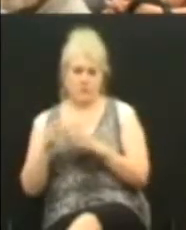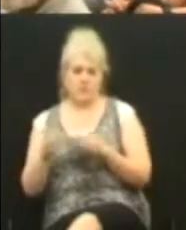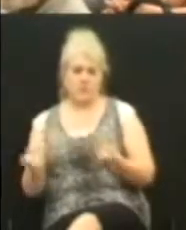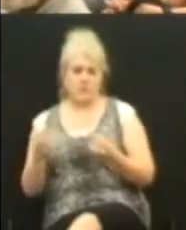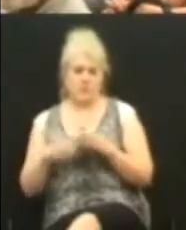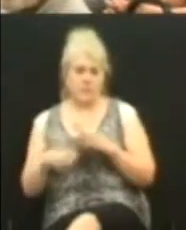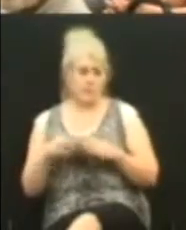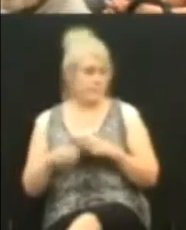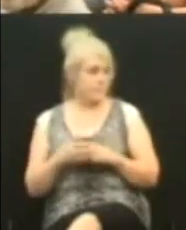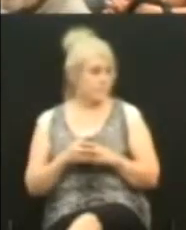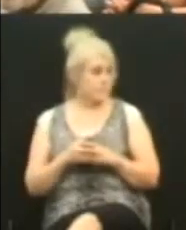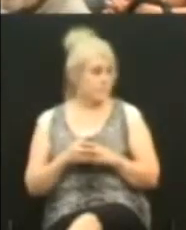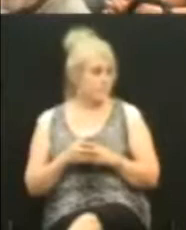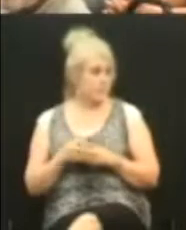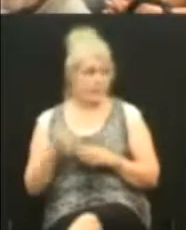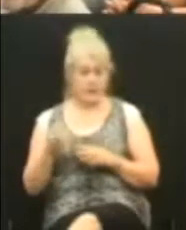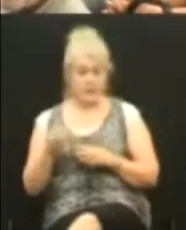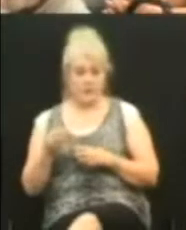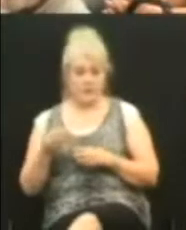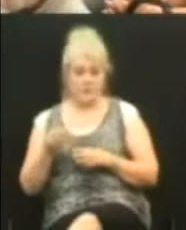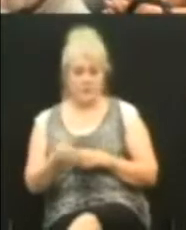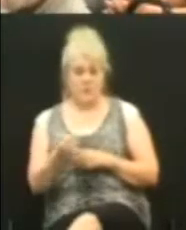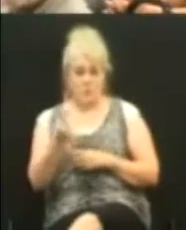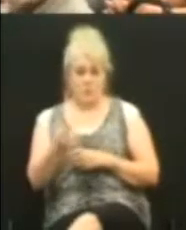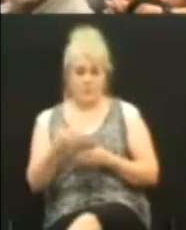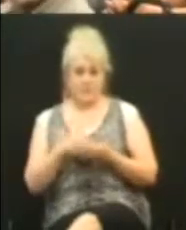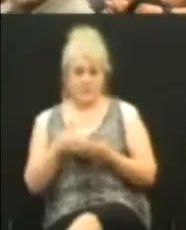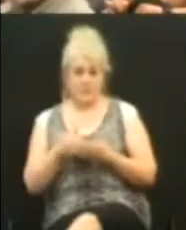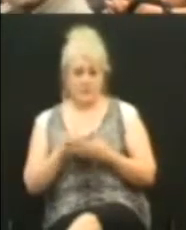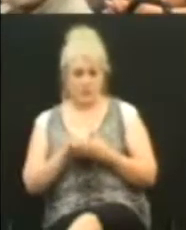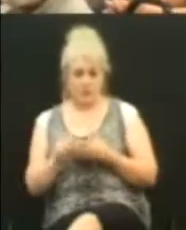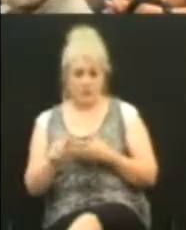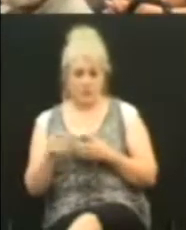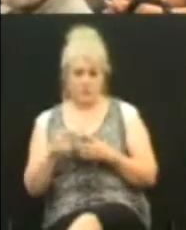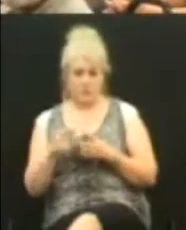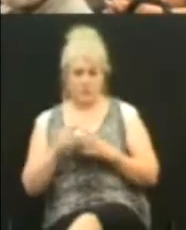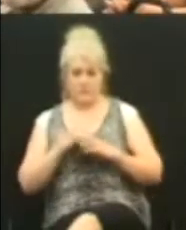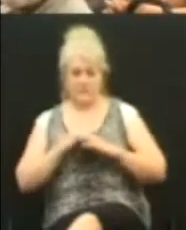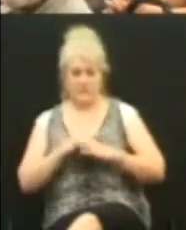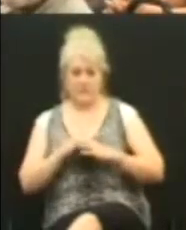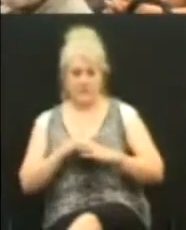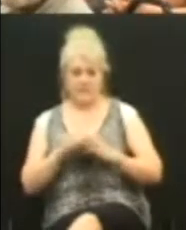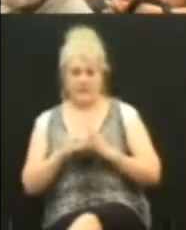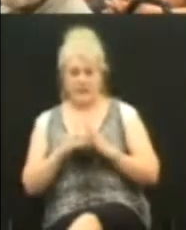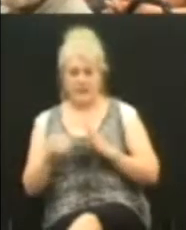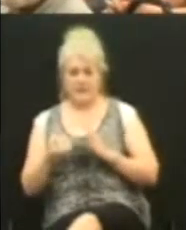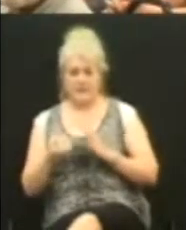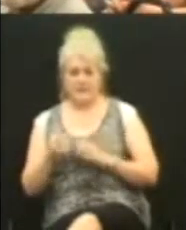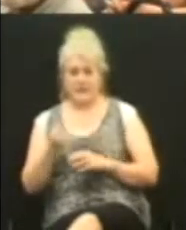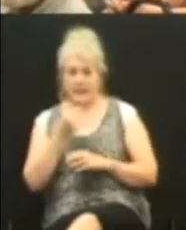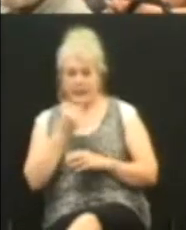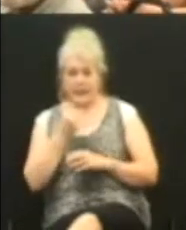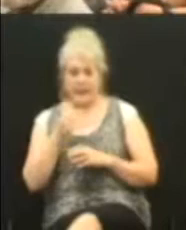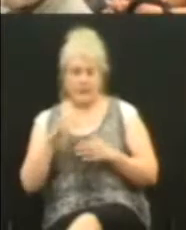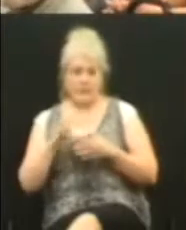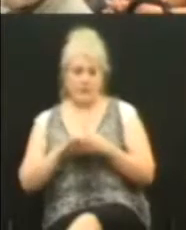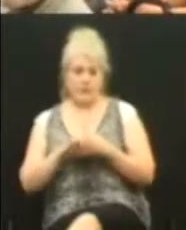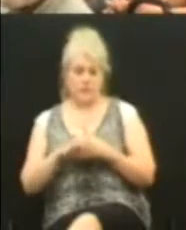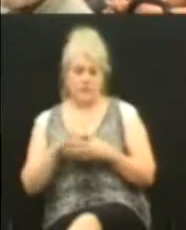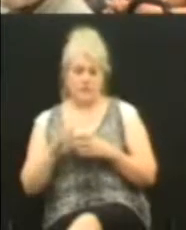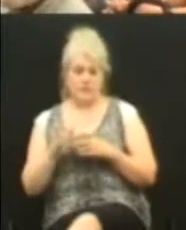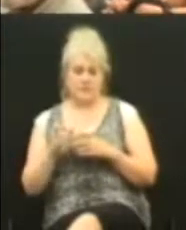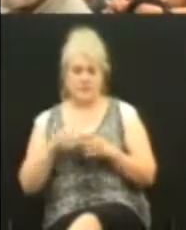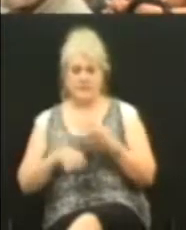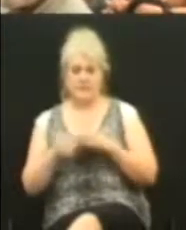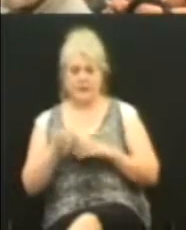Governor Otter decided to spend $1 million of our hard-earned taxpayer money to defend against gay marriage, decided to spend, or instead of contributing